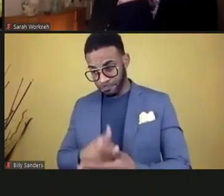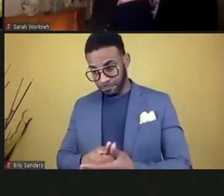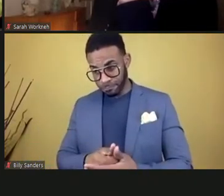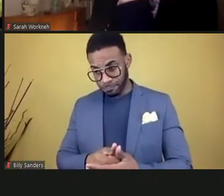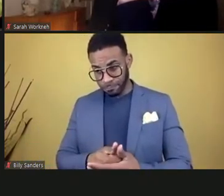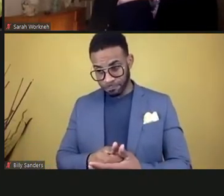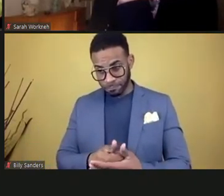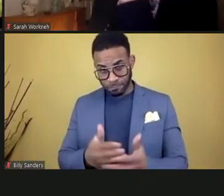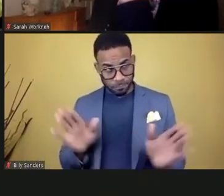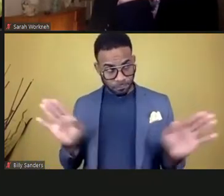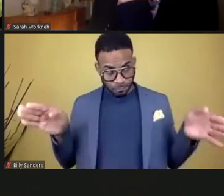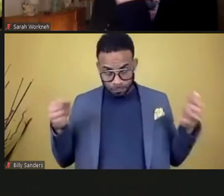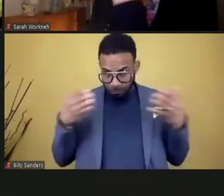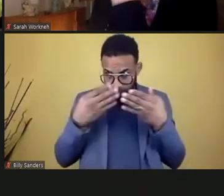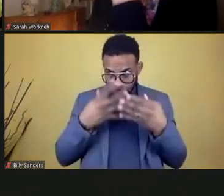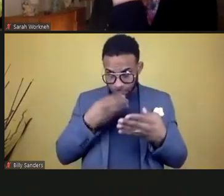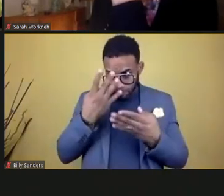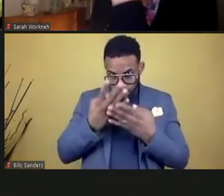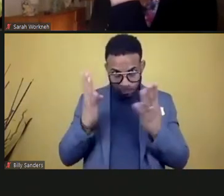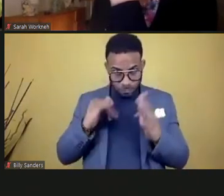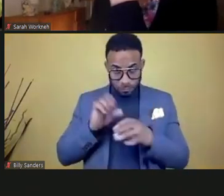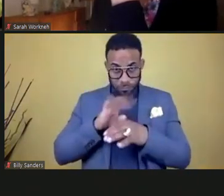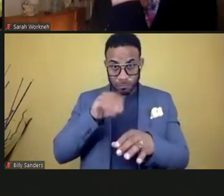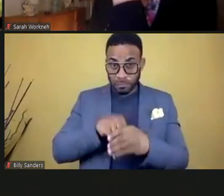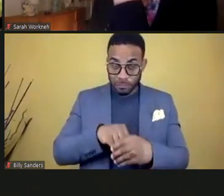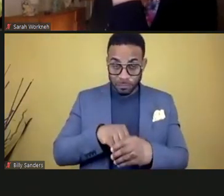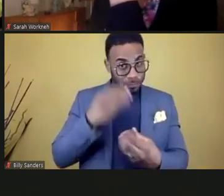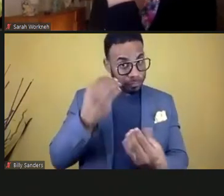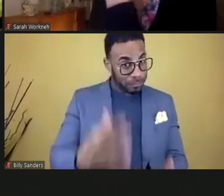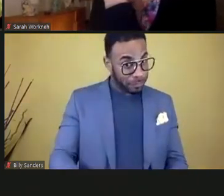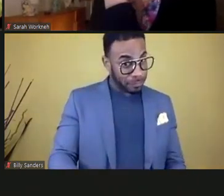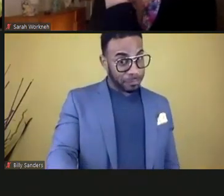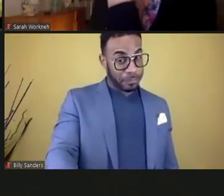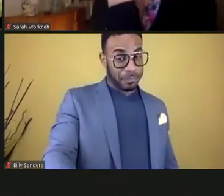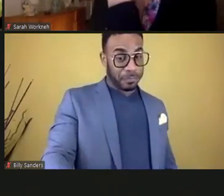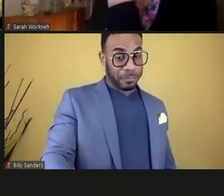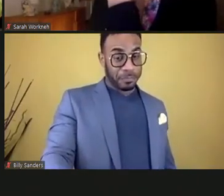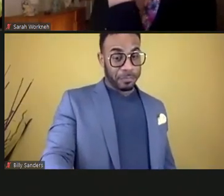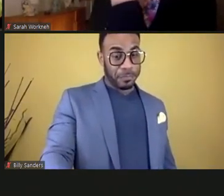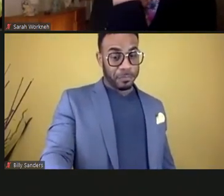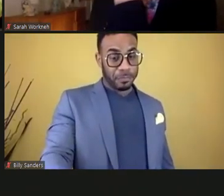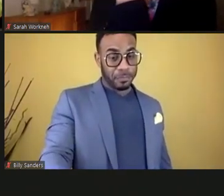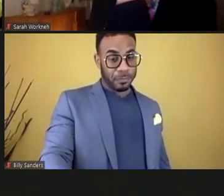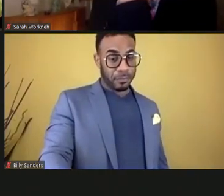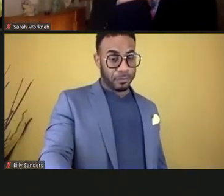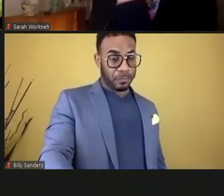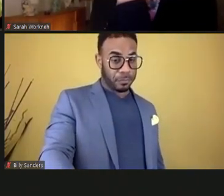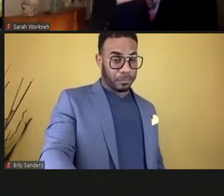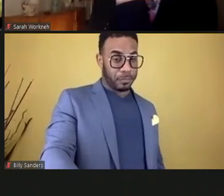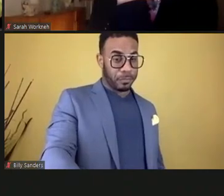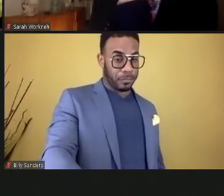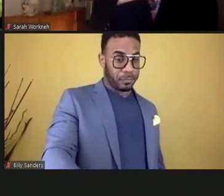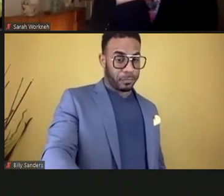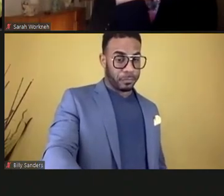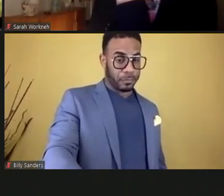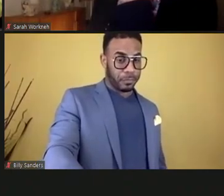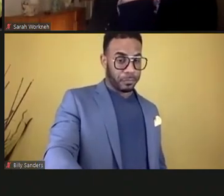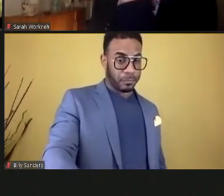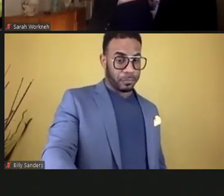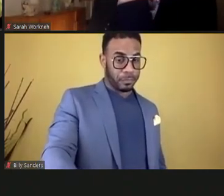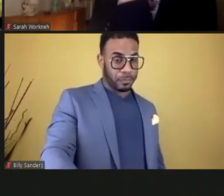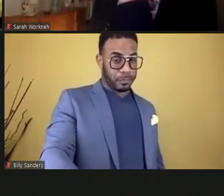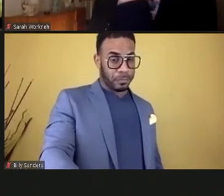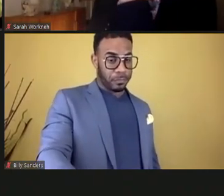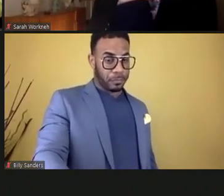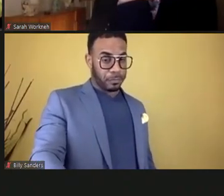canister of whiteness, which I very much work within, I think that what I hear, Carmen, coming up in